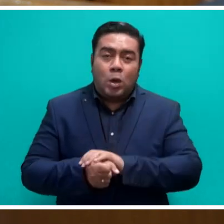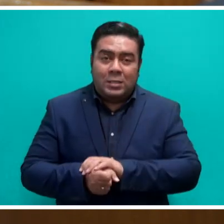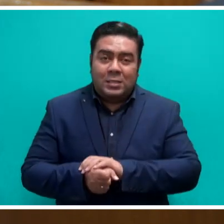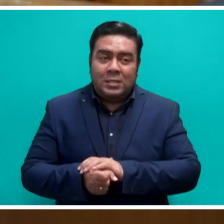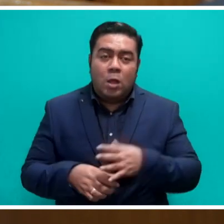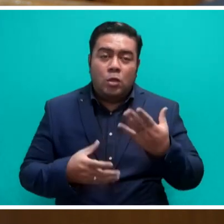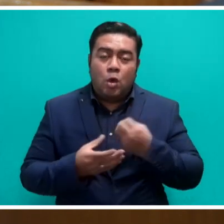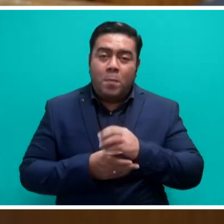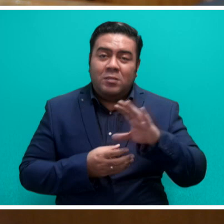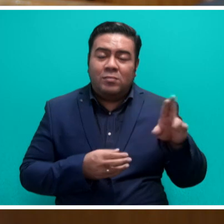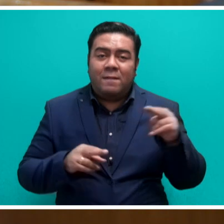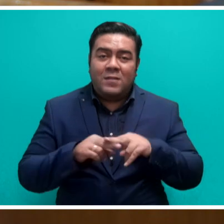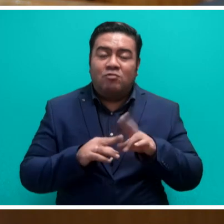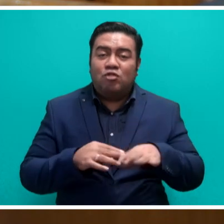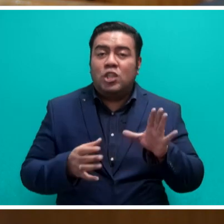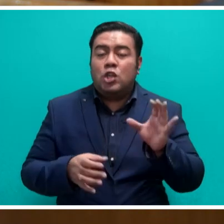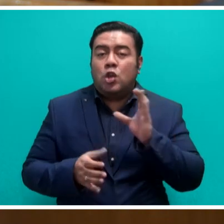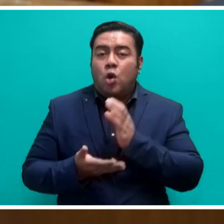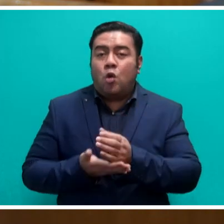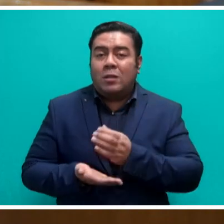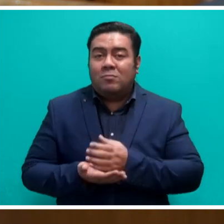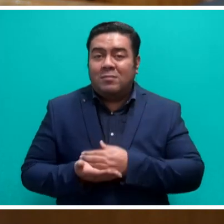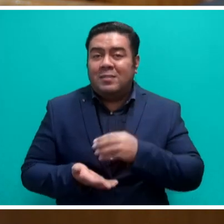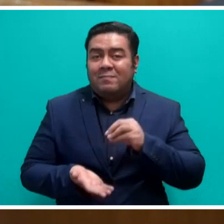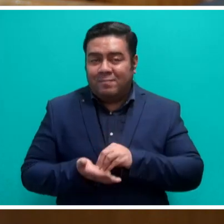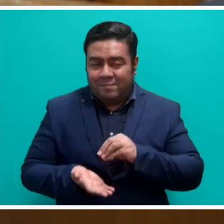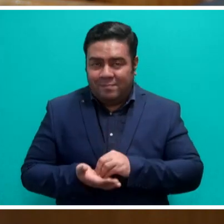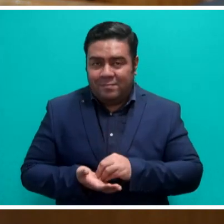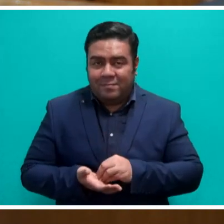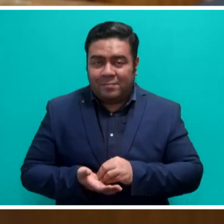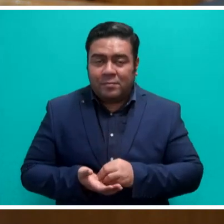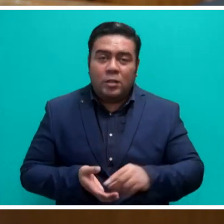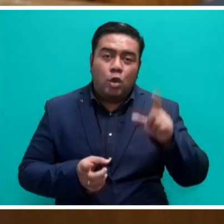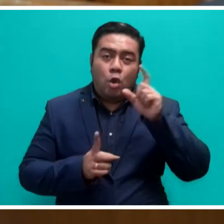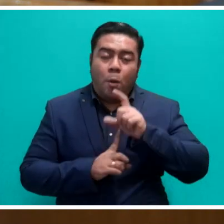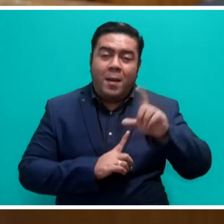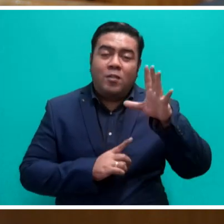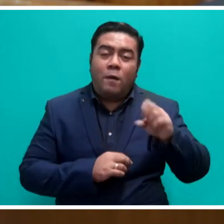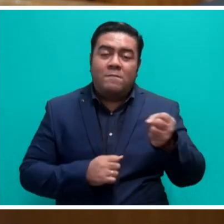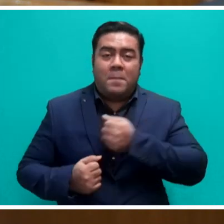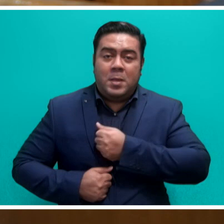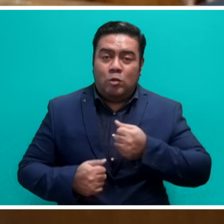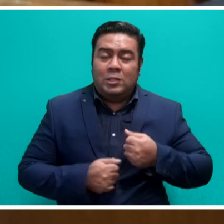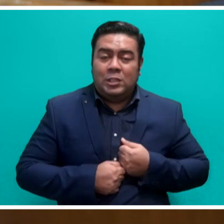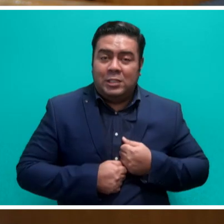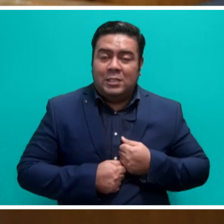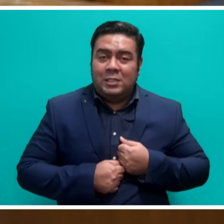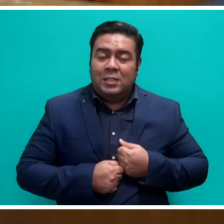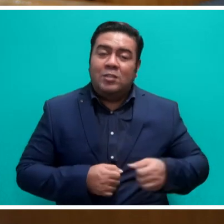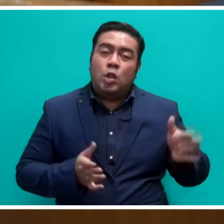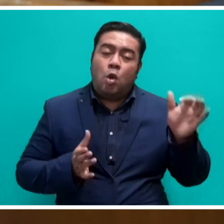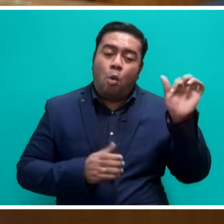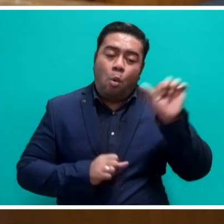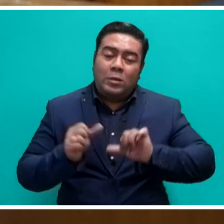of the Fiji Correction Services, Commander of the Republic of Fiji Military Forces, the Auditor